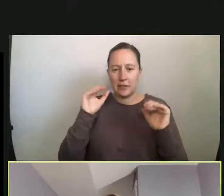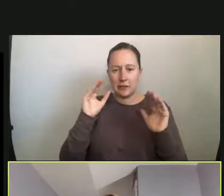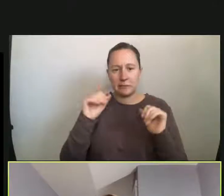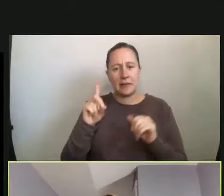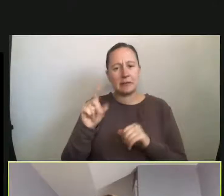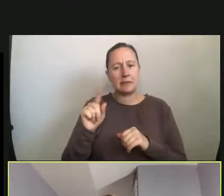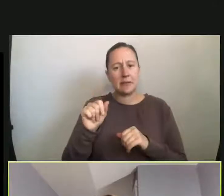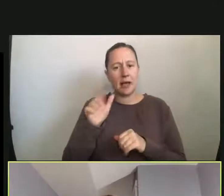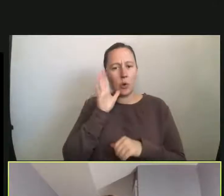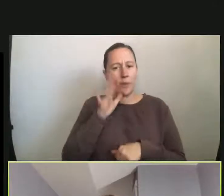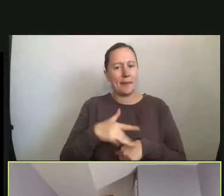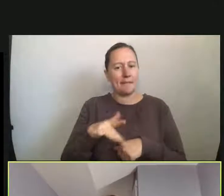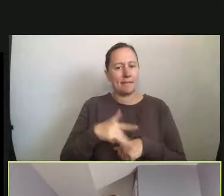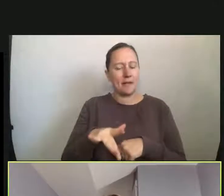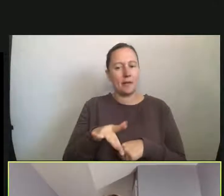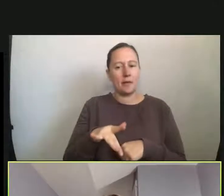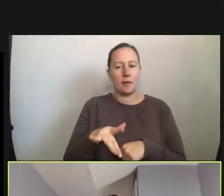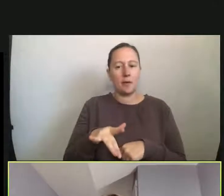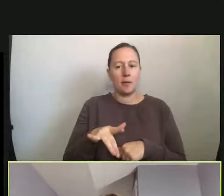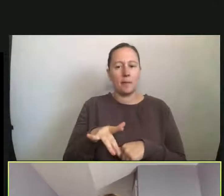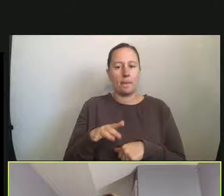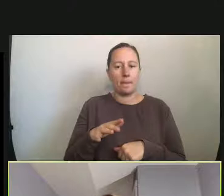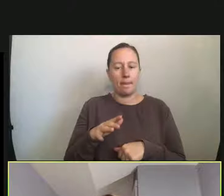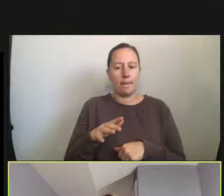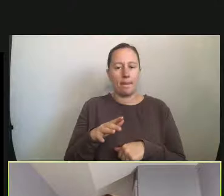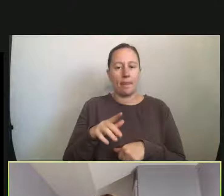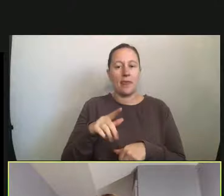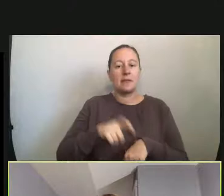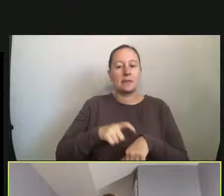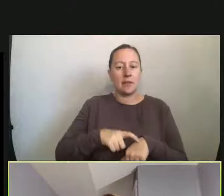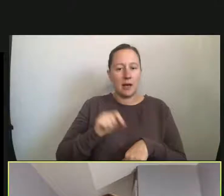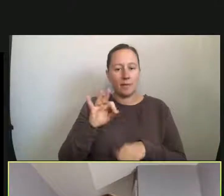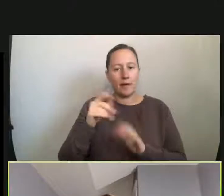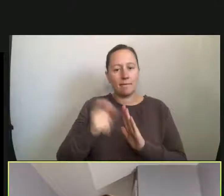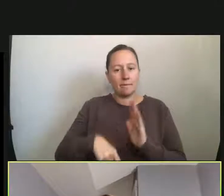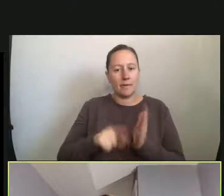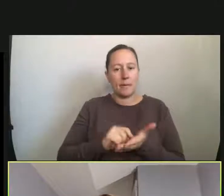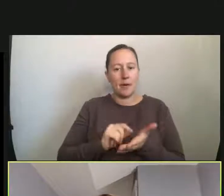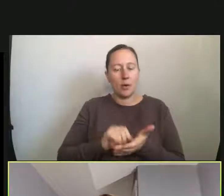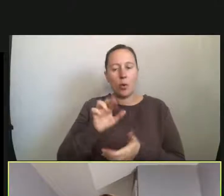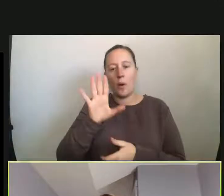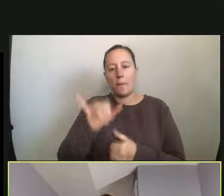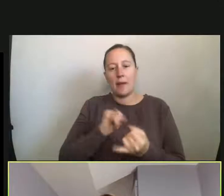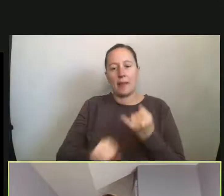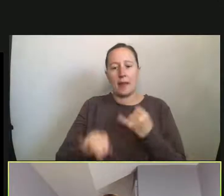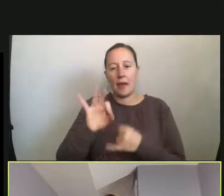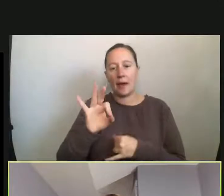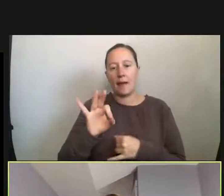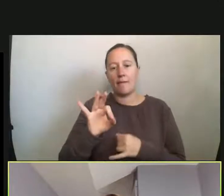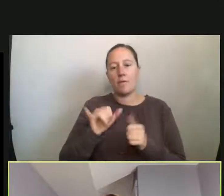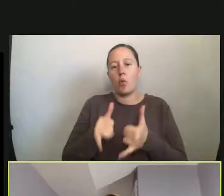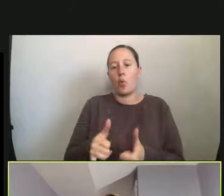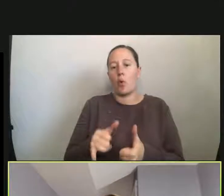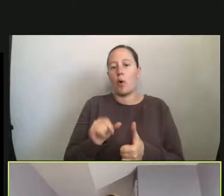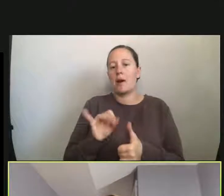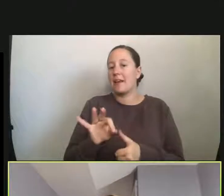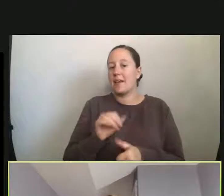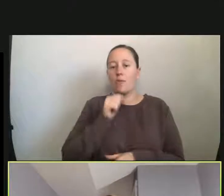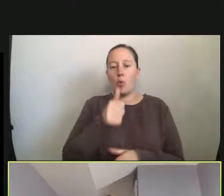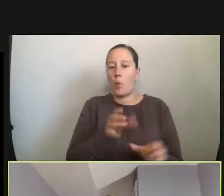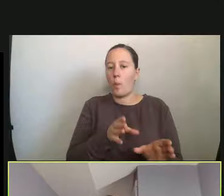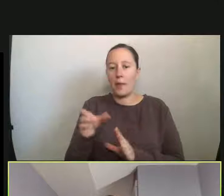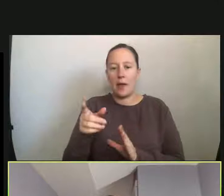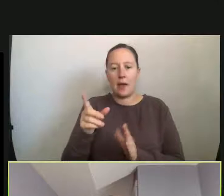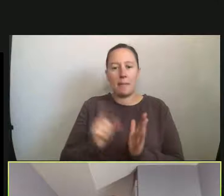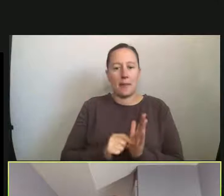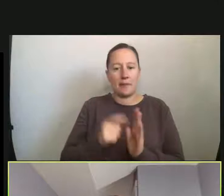should be made available no later than the time of publication or by the end of the award for unpublished data, whichever comes first.